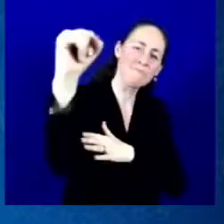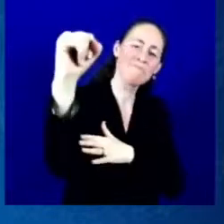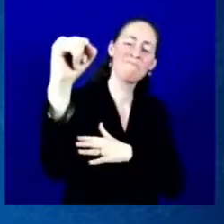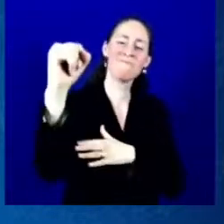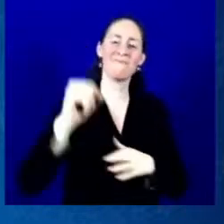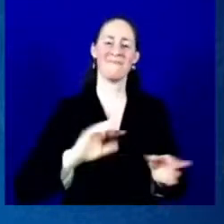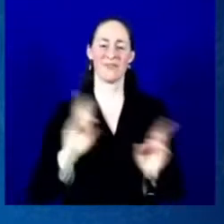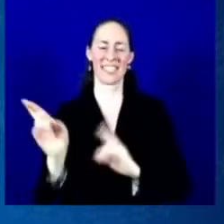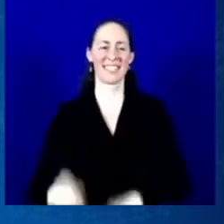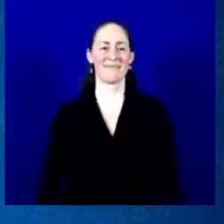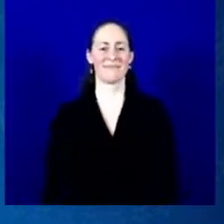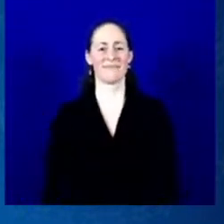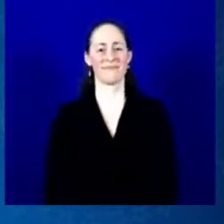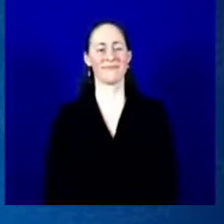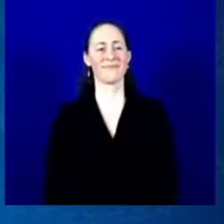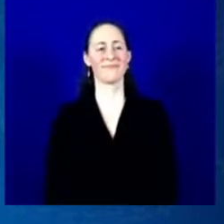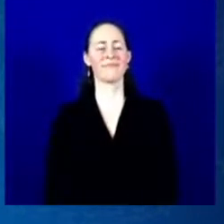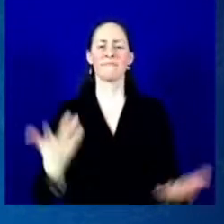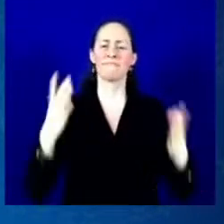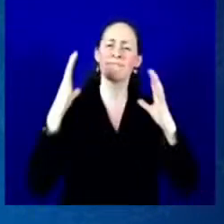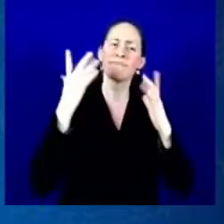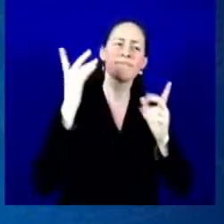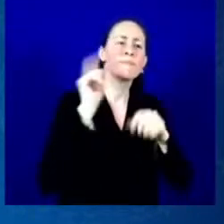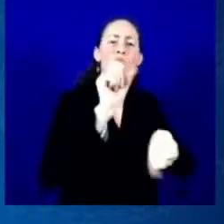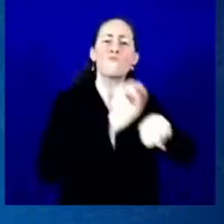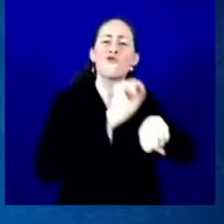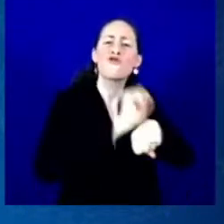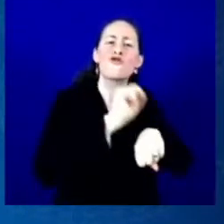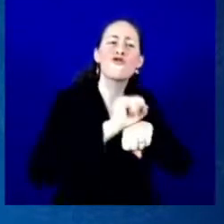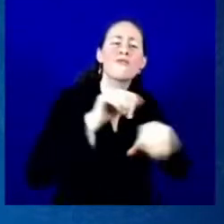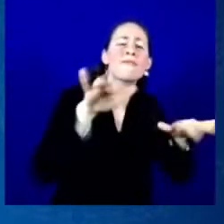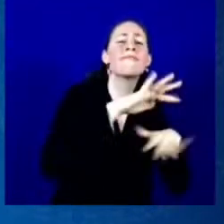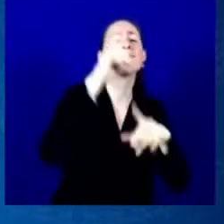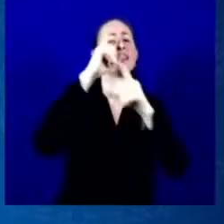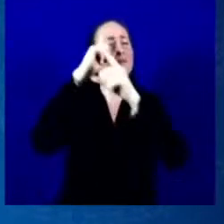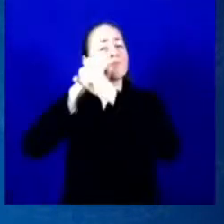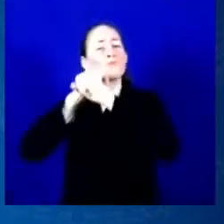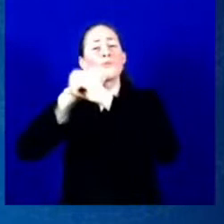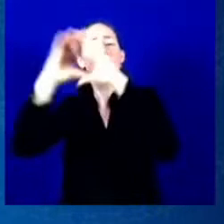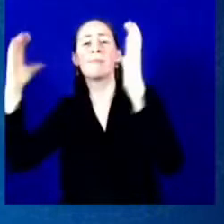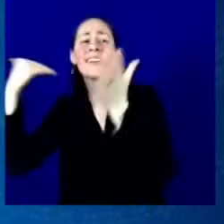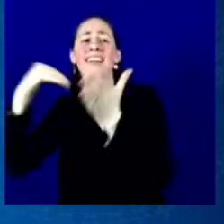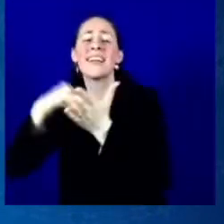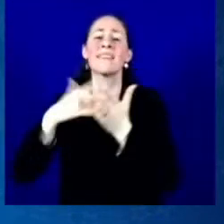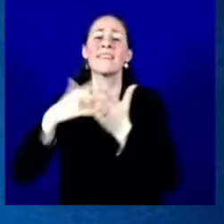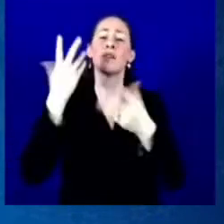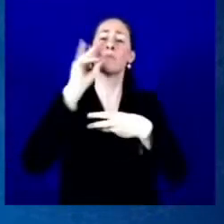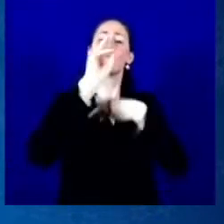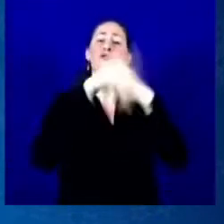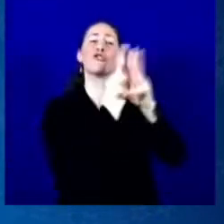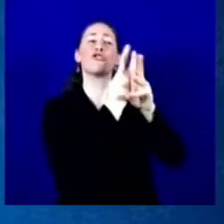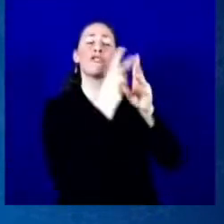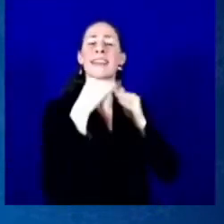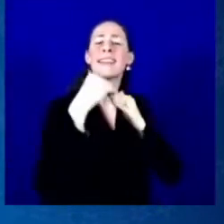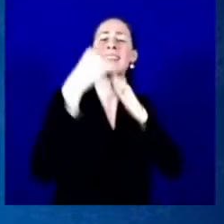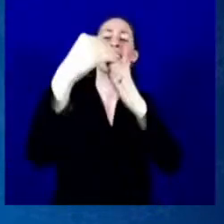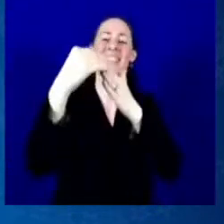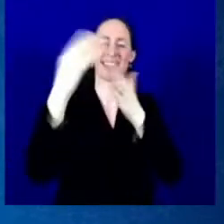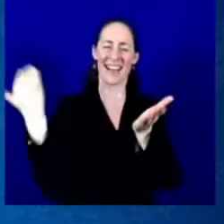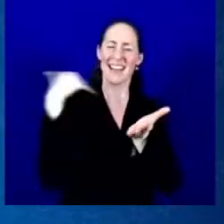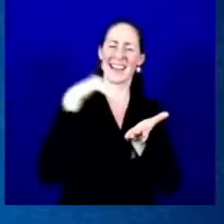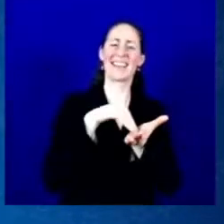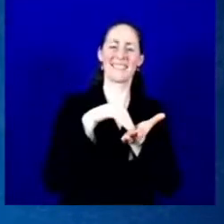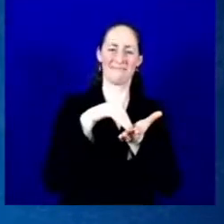again, discovering again, and leading the world again. We have shown each other and the